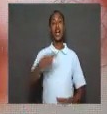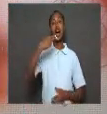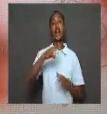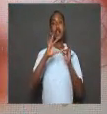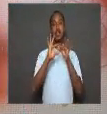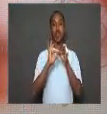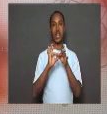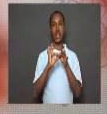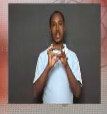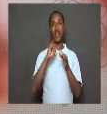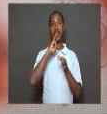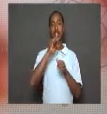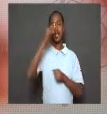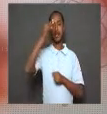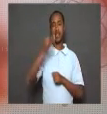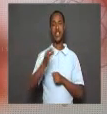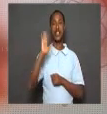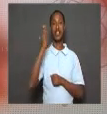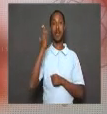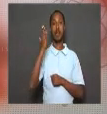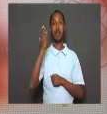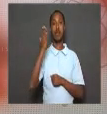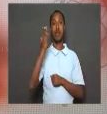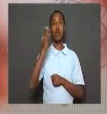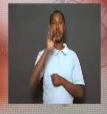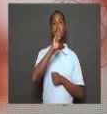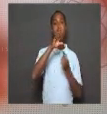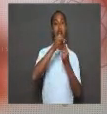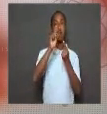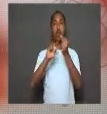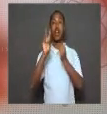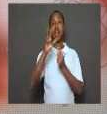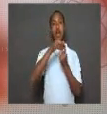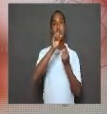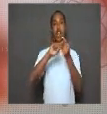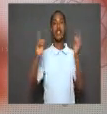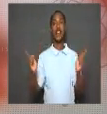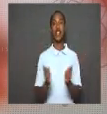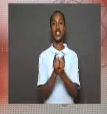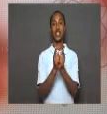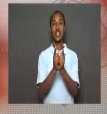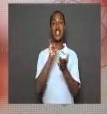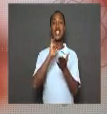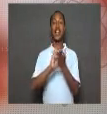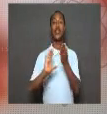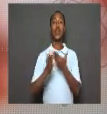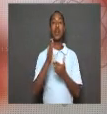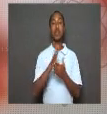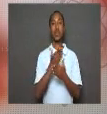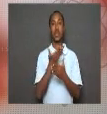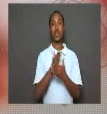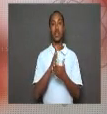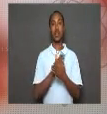Hydrogen bonding is a specific type of dipole-dipole interaction that occurs